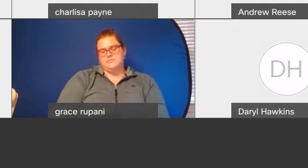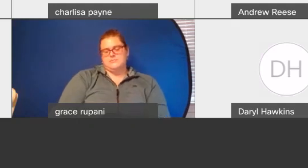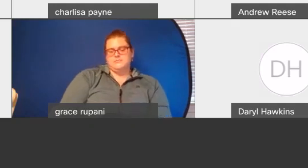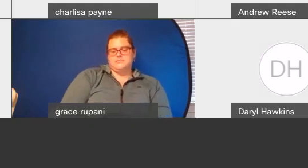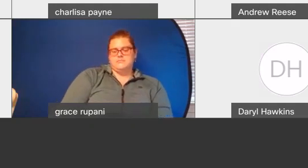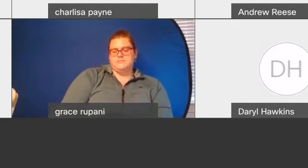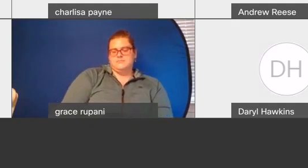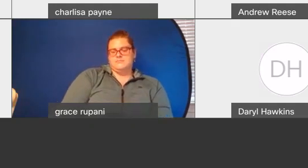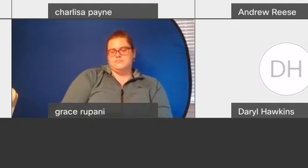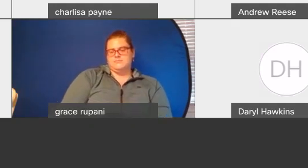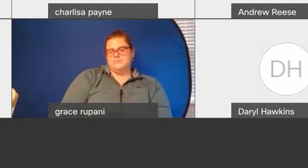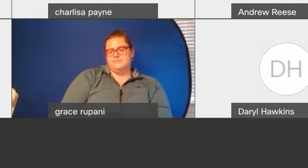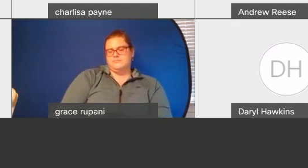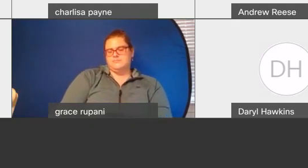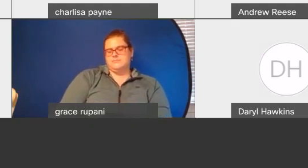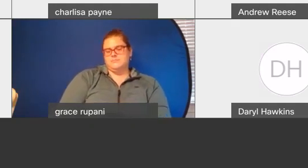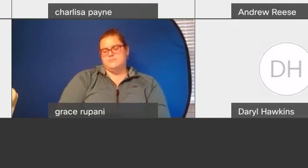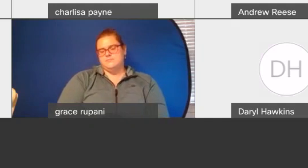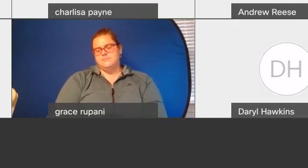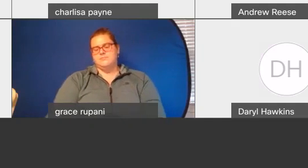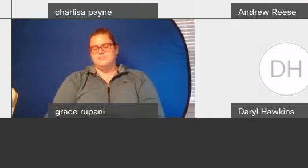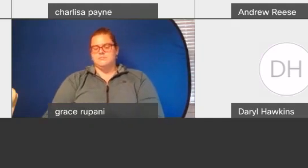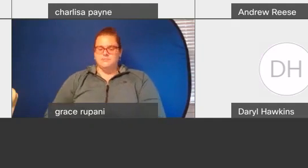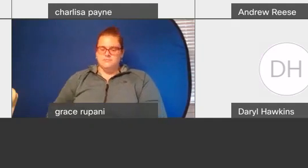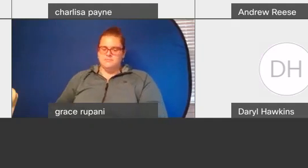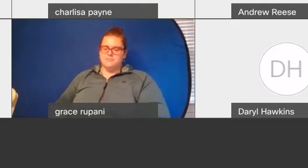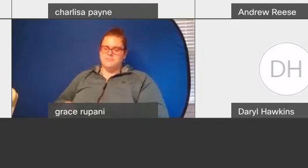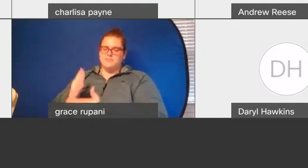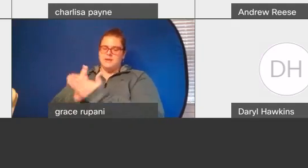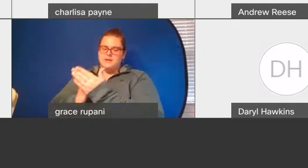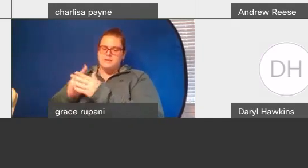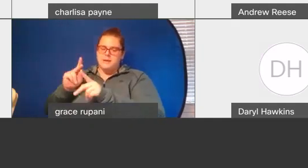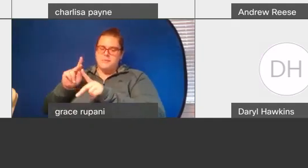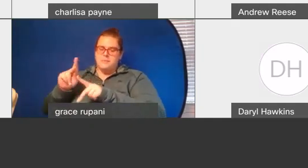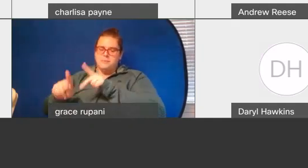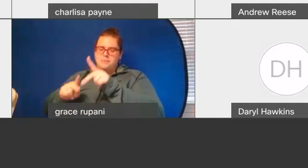persons were added in-home supports extended during COVID-19.